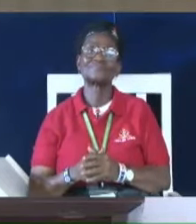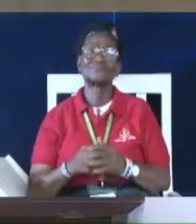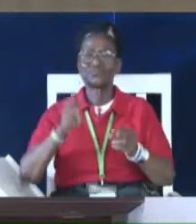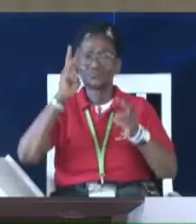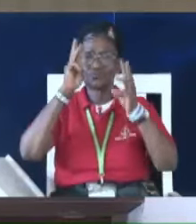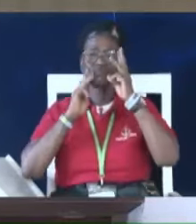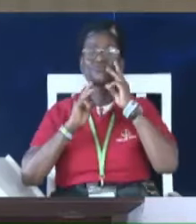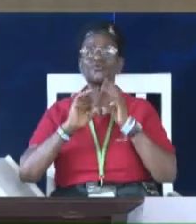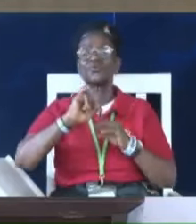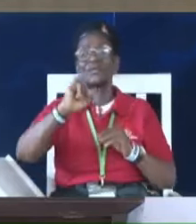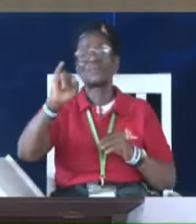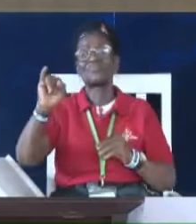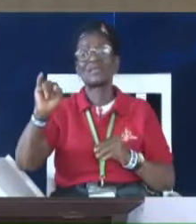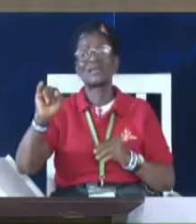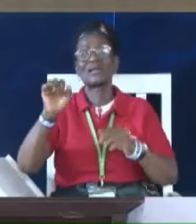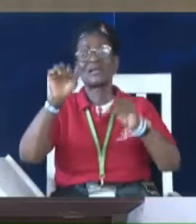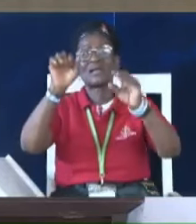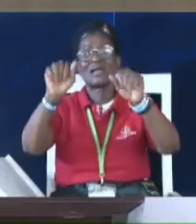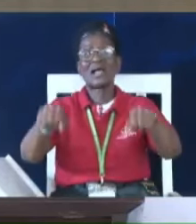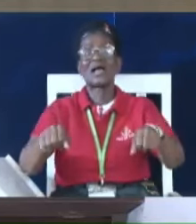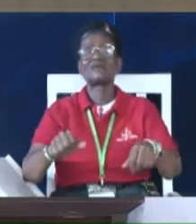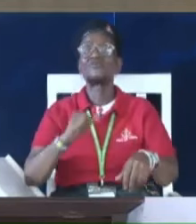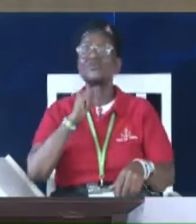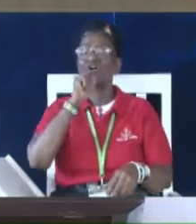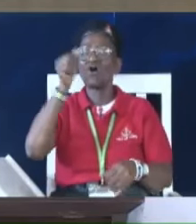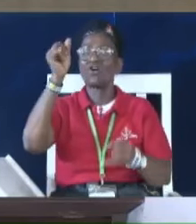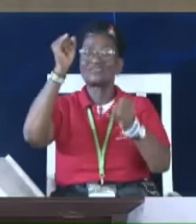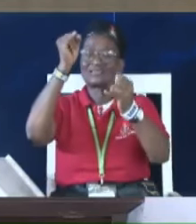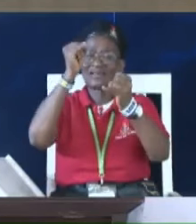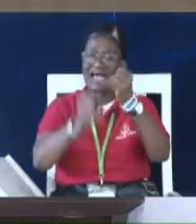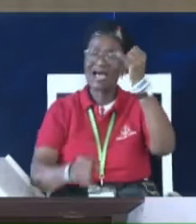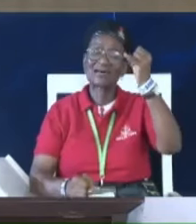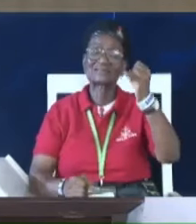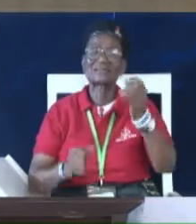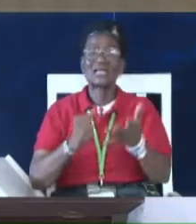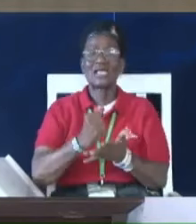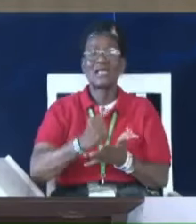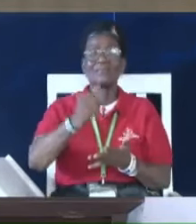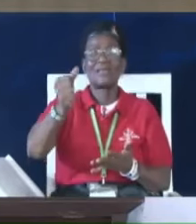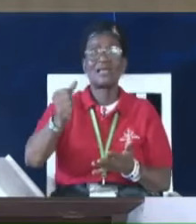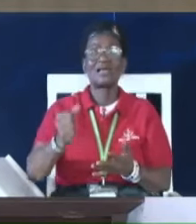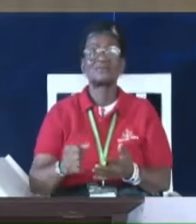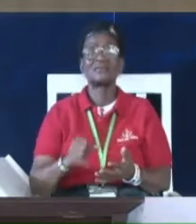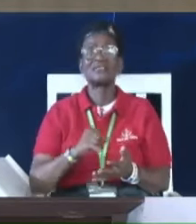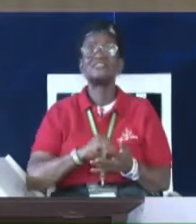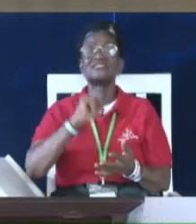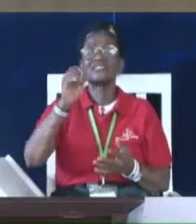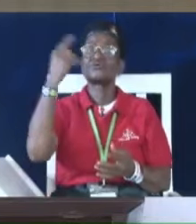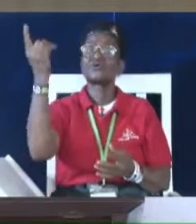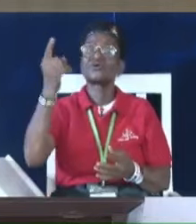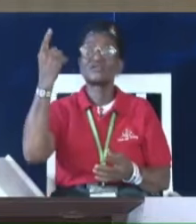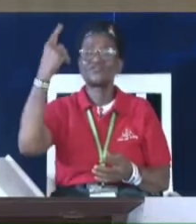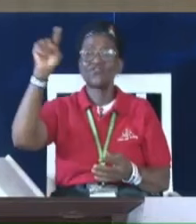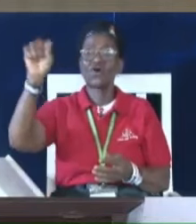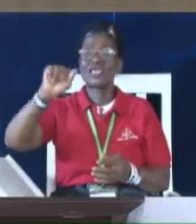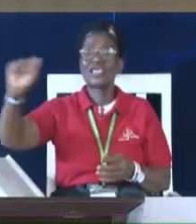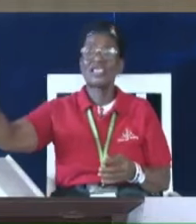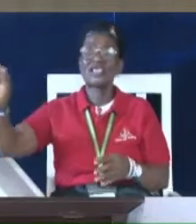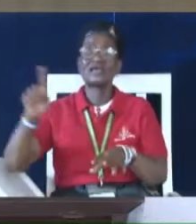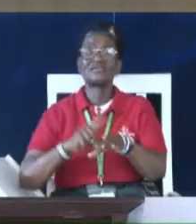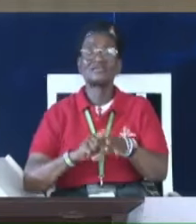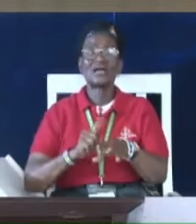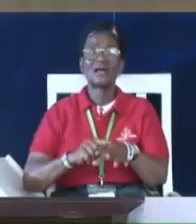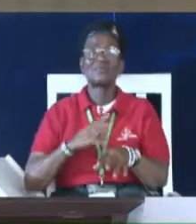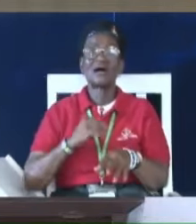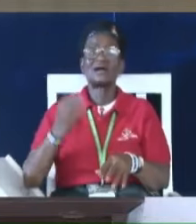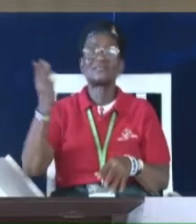Weeping cannot last. It's only for a season. And there